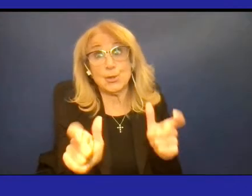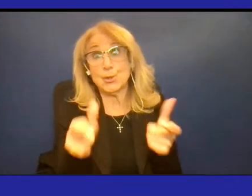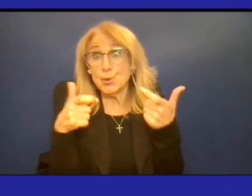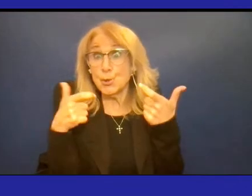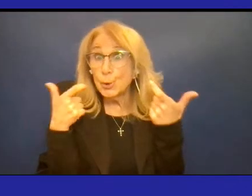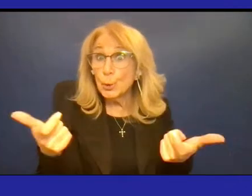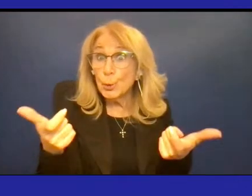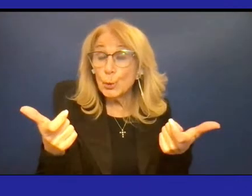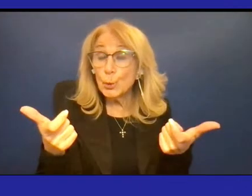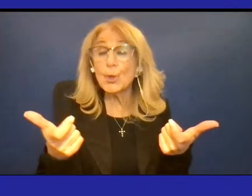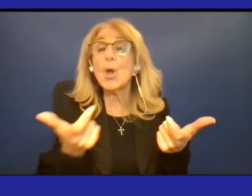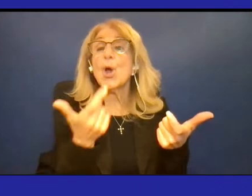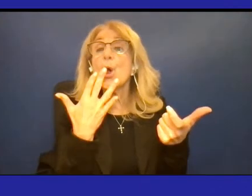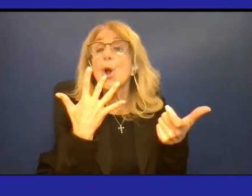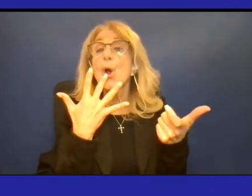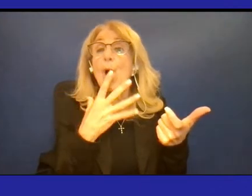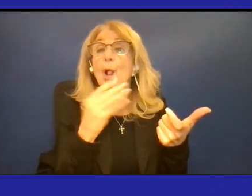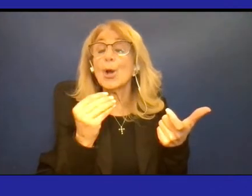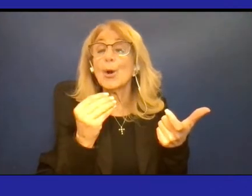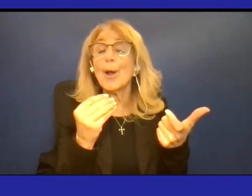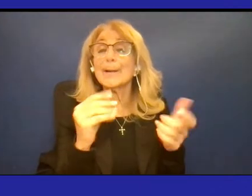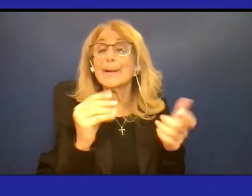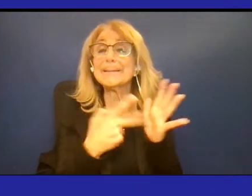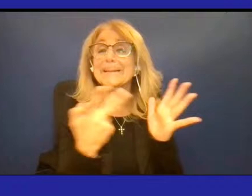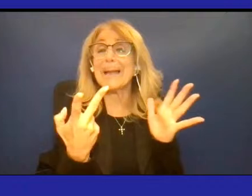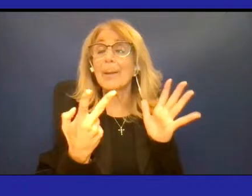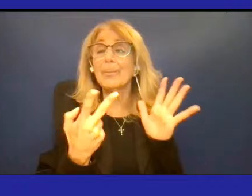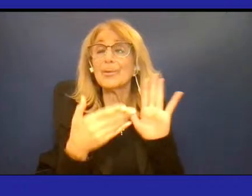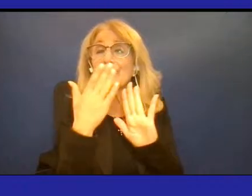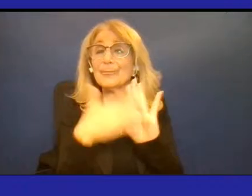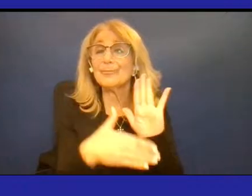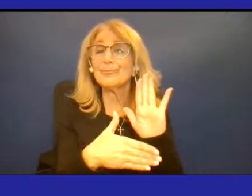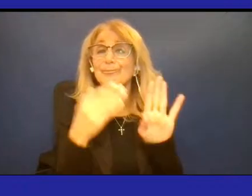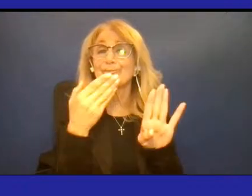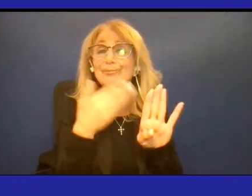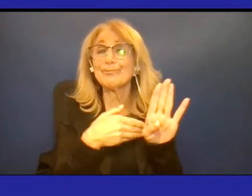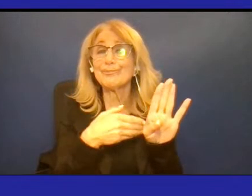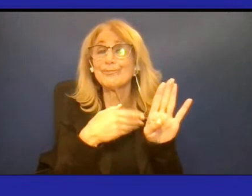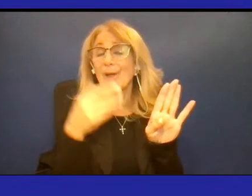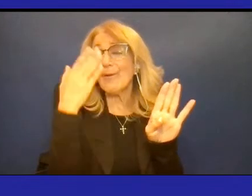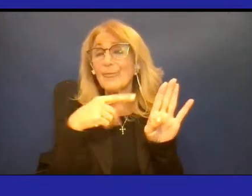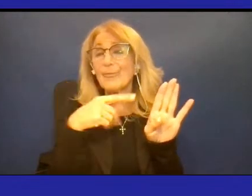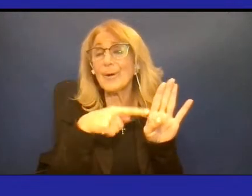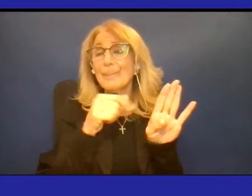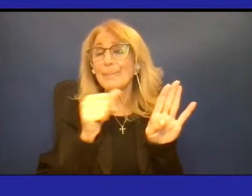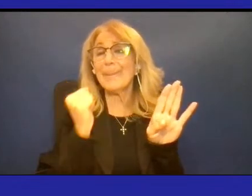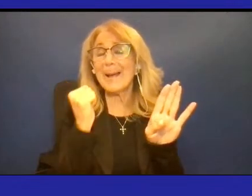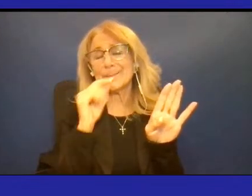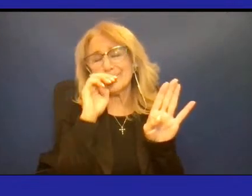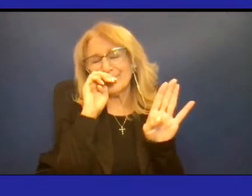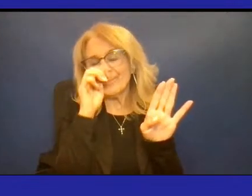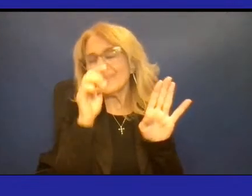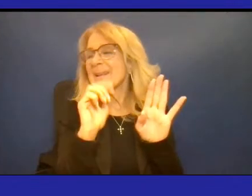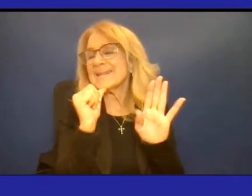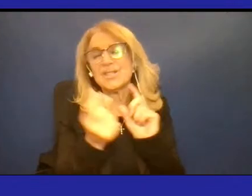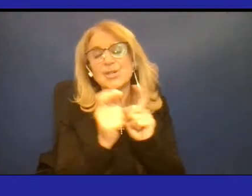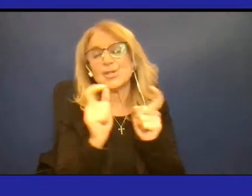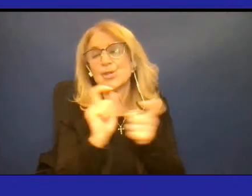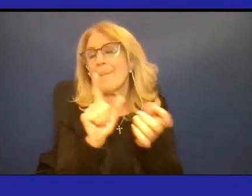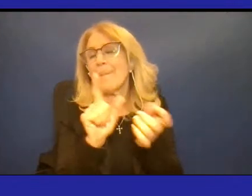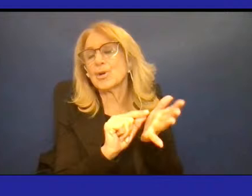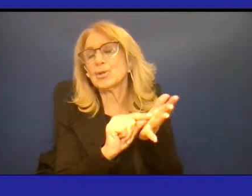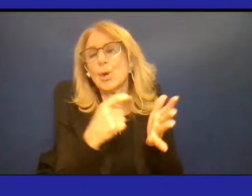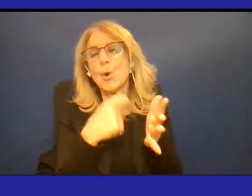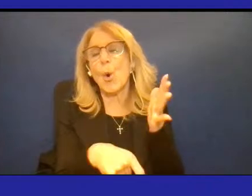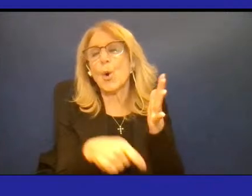and double-sided would help. Double-sided, of course, helps paper, but it doesn't change your printing costs or the toner costs. And the